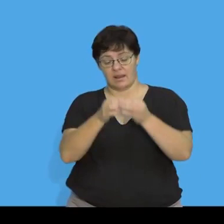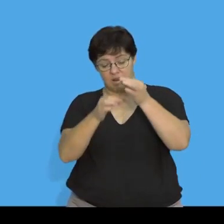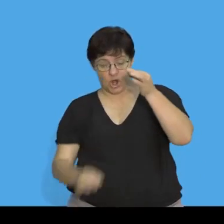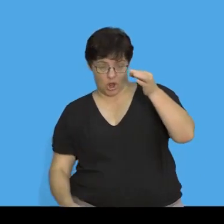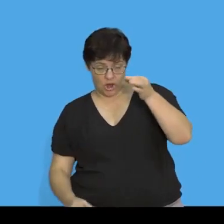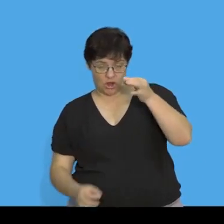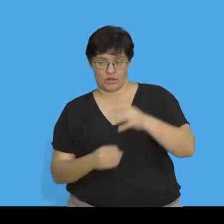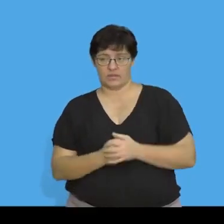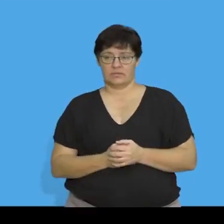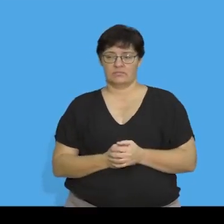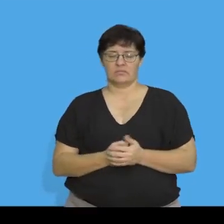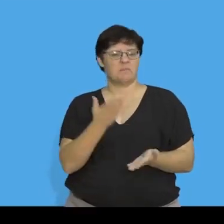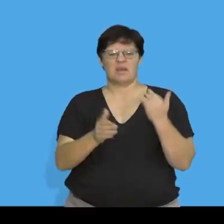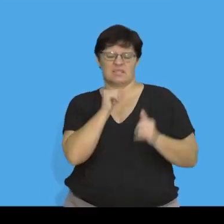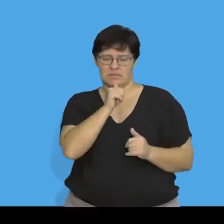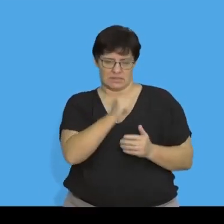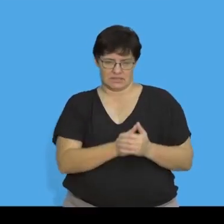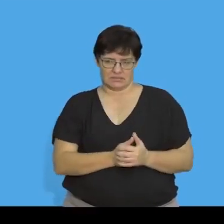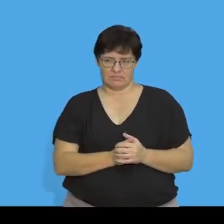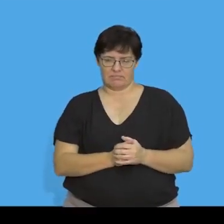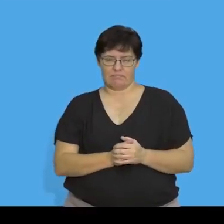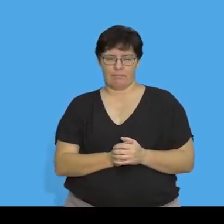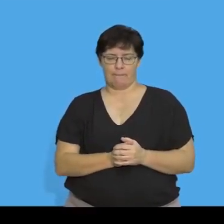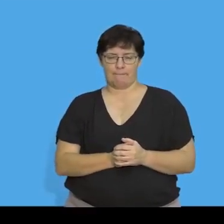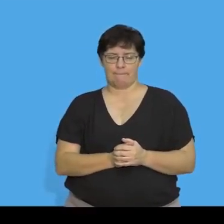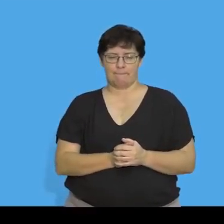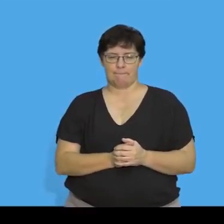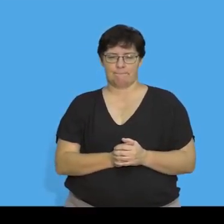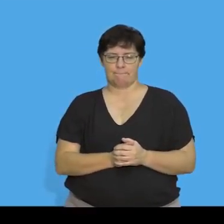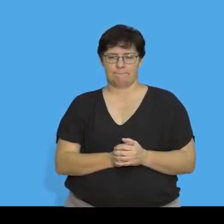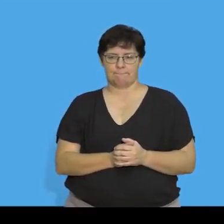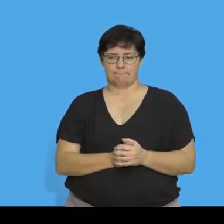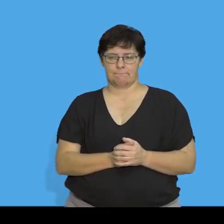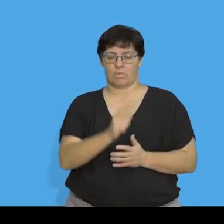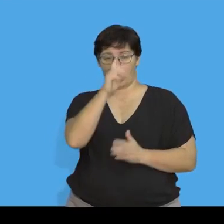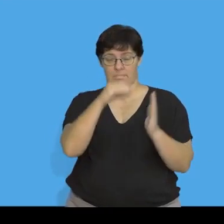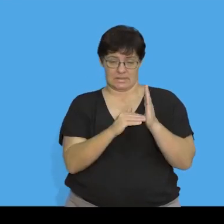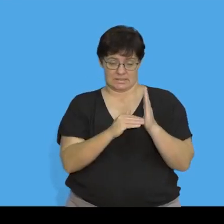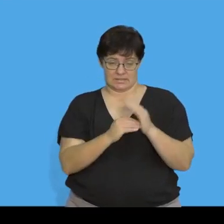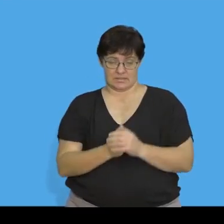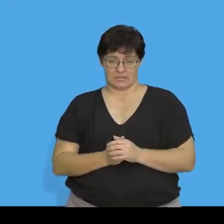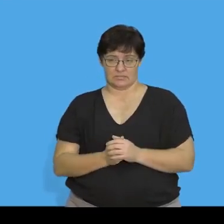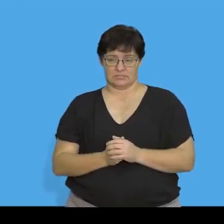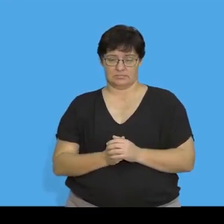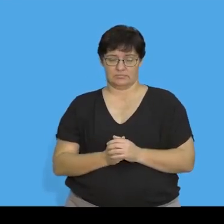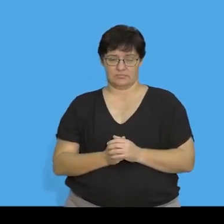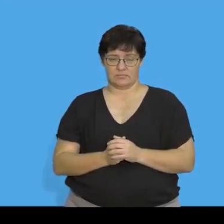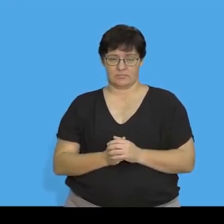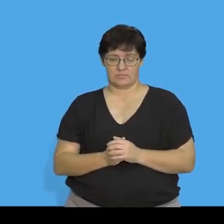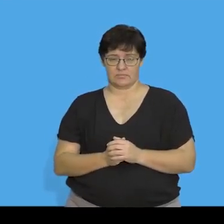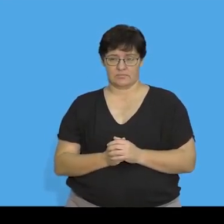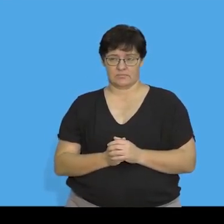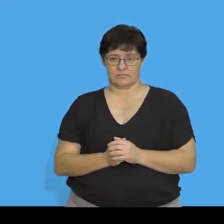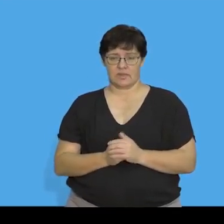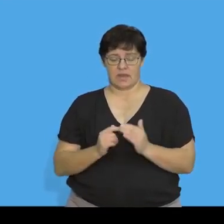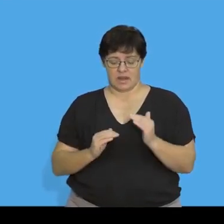least. The mass doesn't matter, keeping the mass the same, the length of 1 meter. And I'm going to let the length